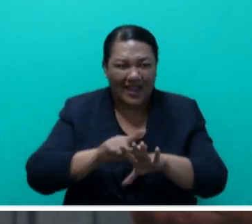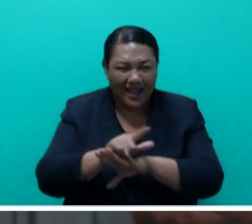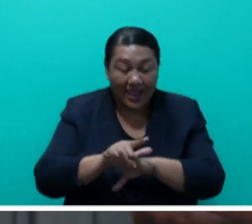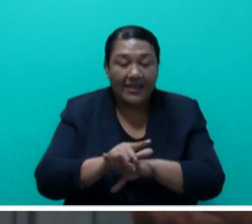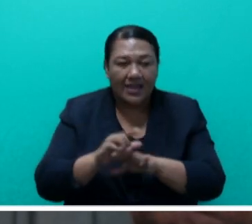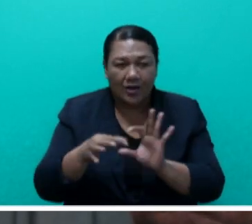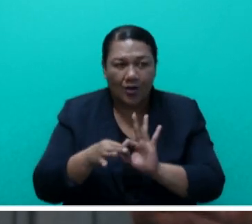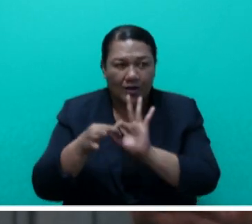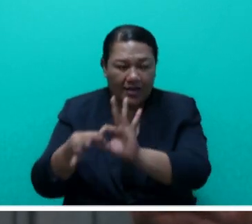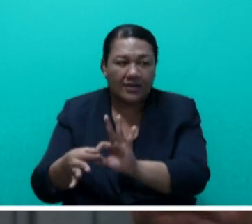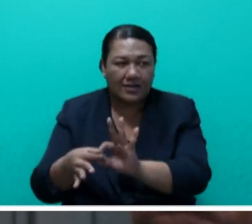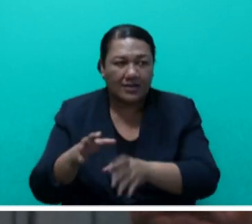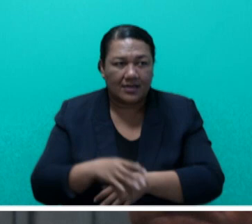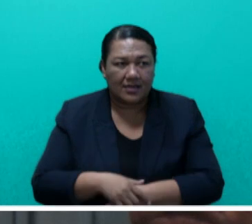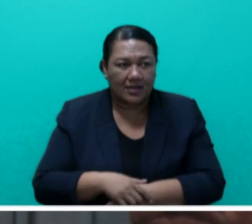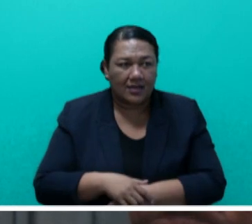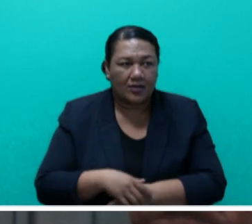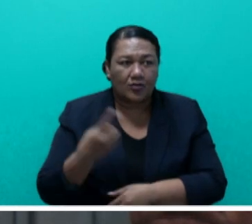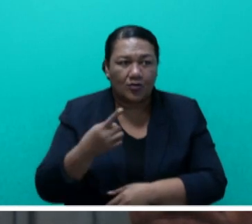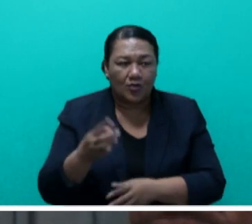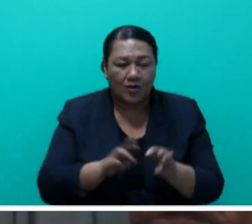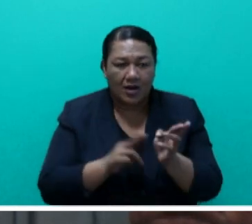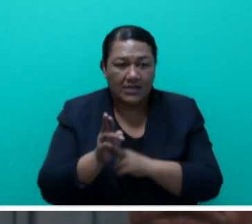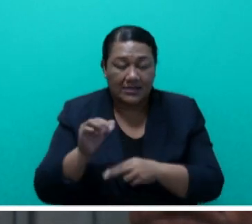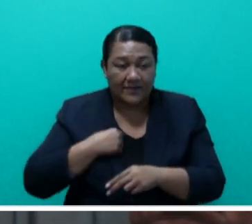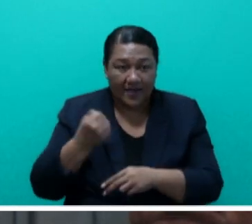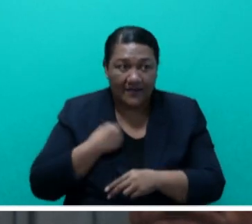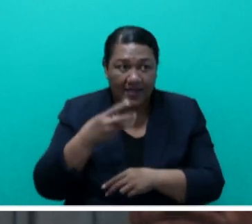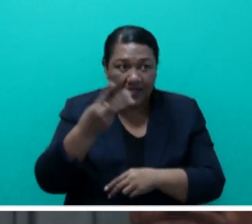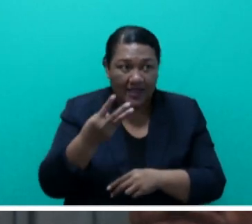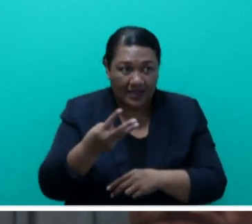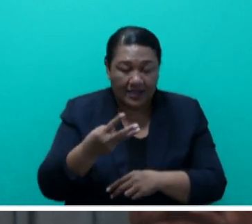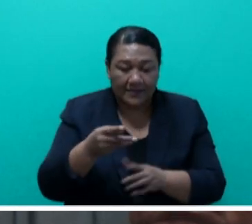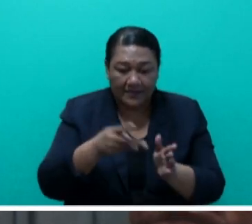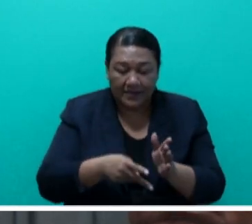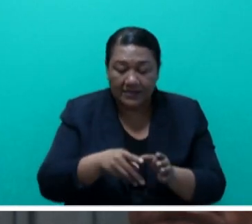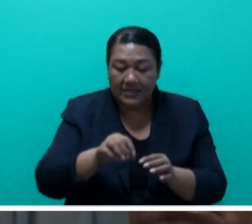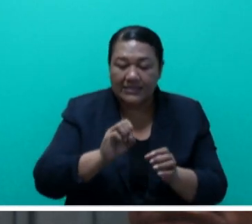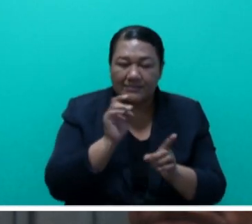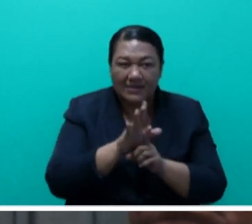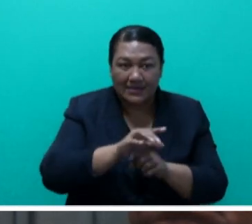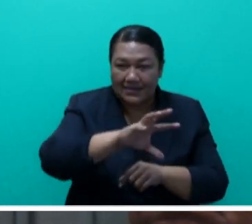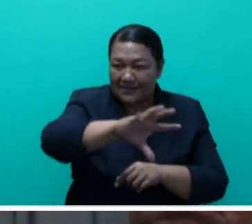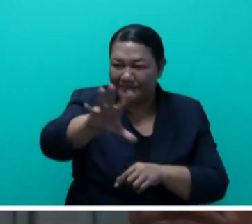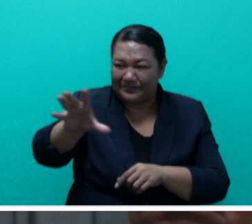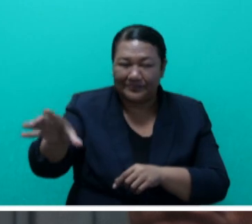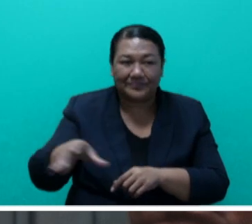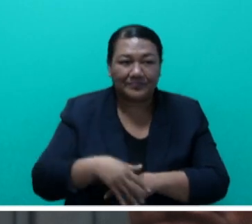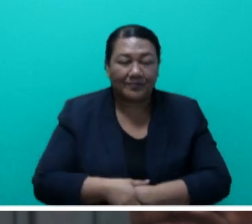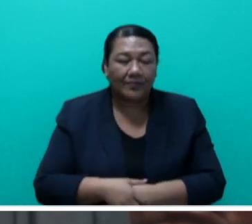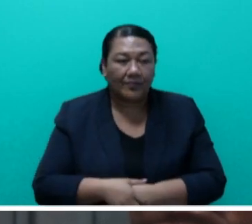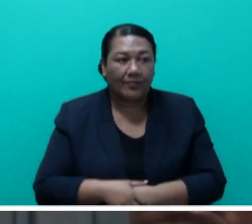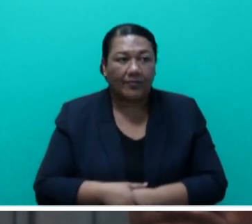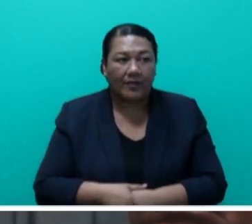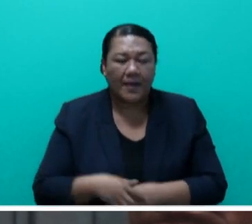the relatively lower survival rate of certain species in specific sites. Mr. Speaker, sir, many